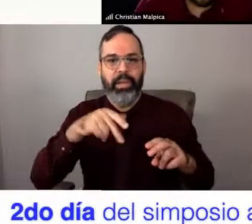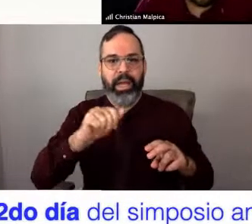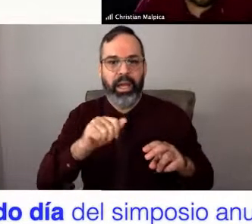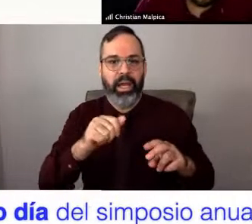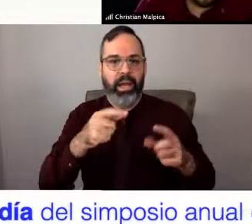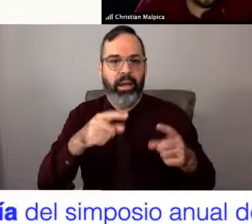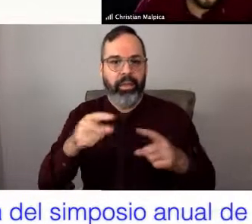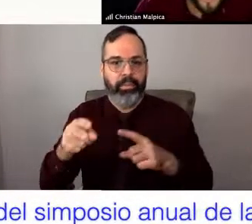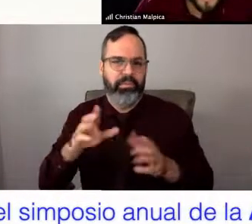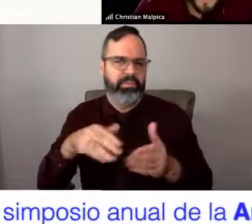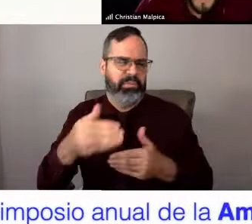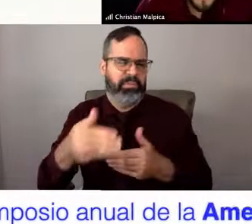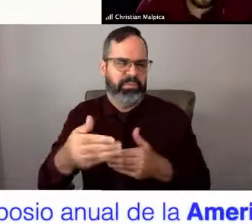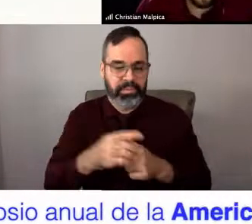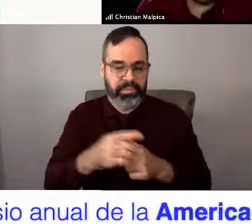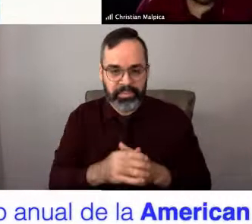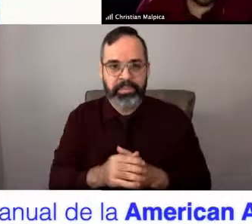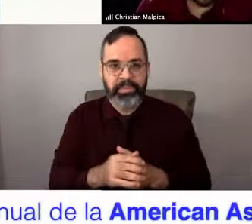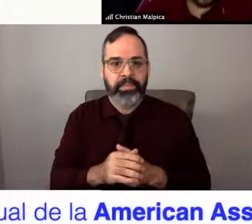Next.